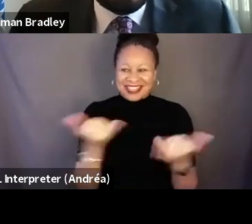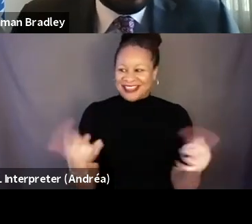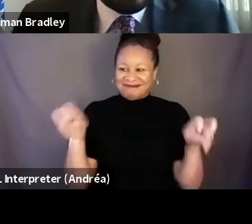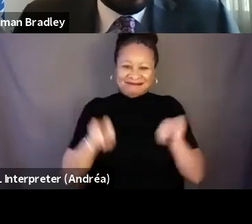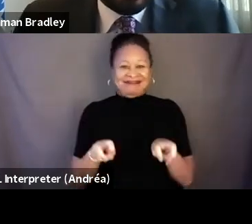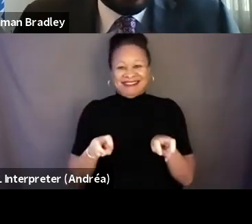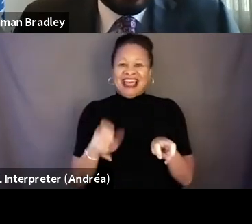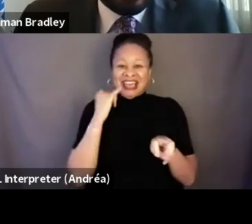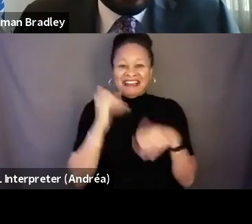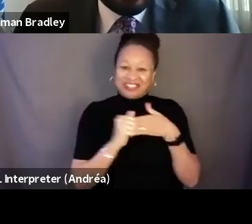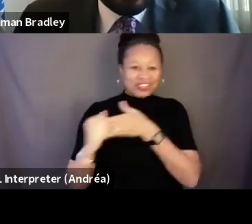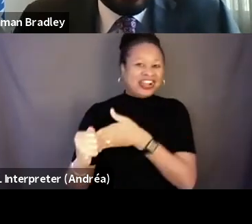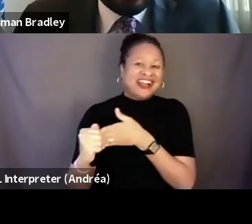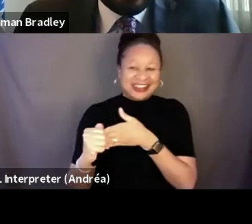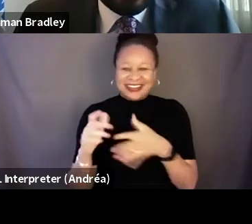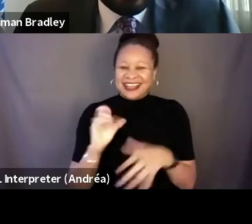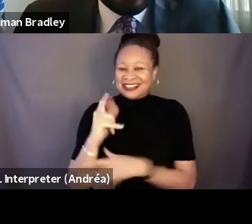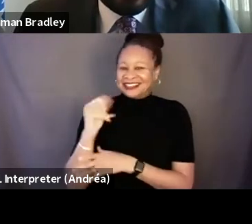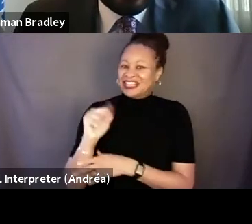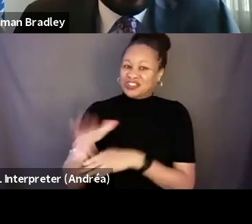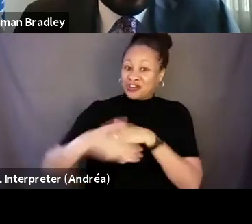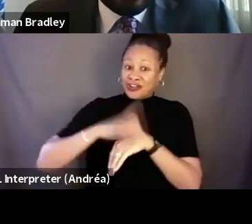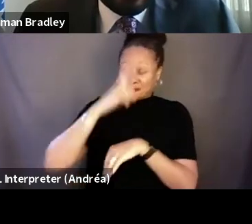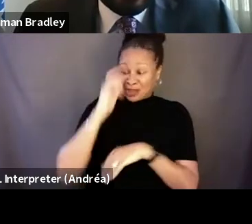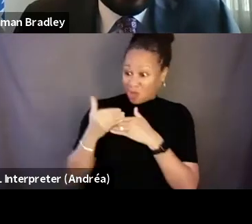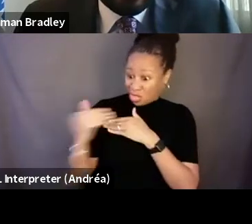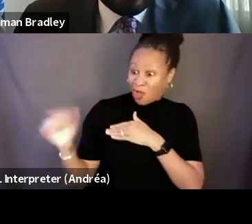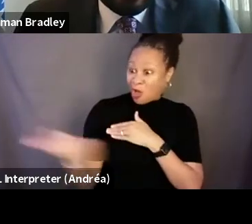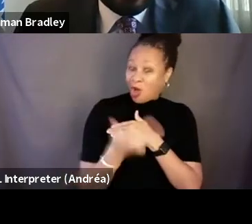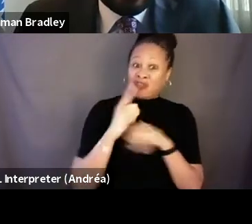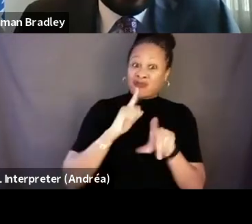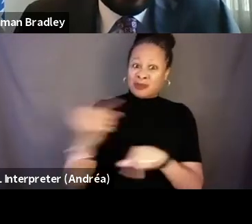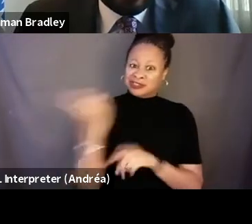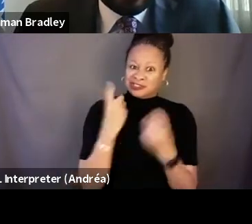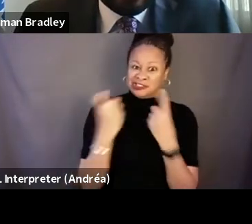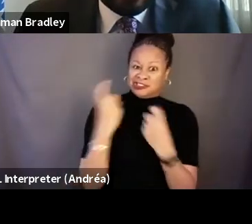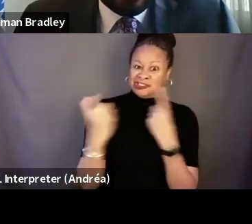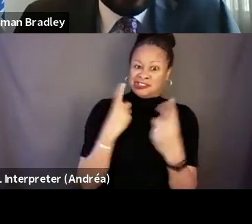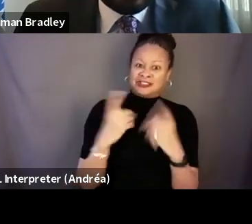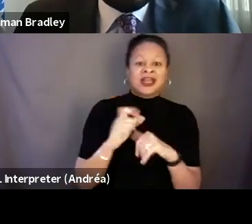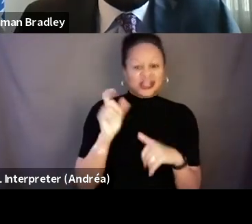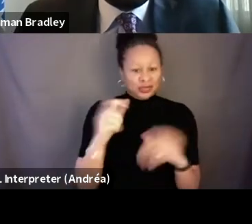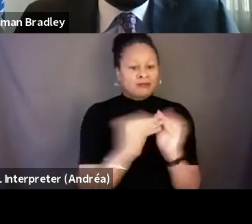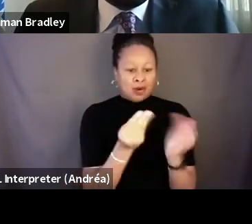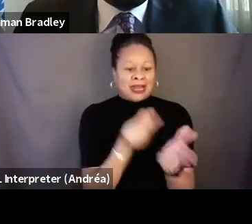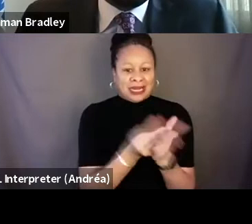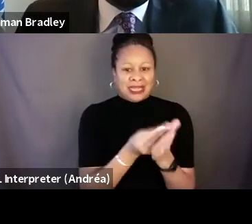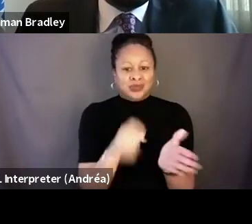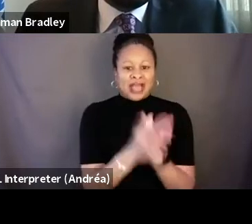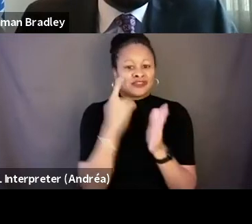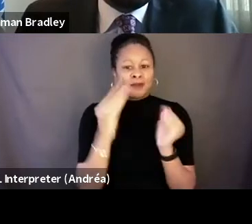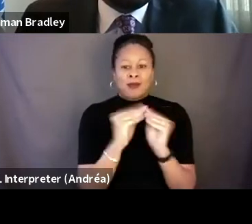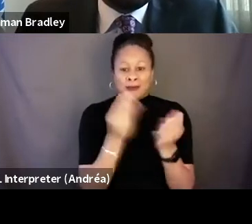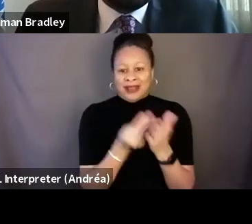are guiding the station's coverage because all the other reporters are coming to you asking about things, you need to make more money. So that's what I